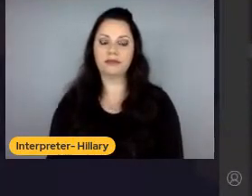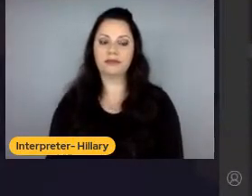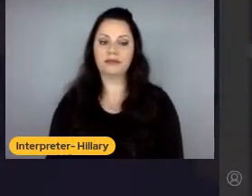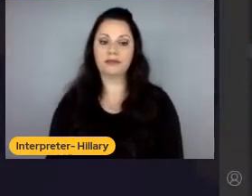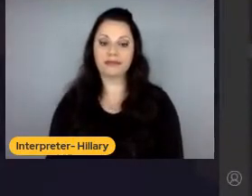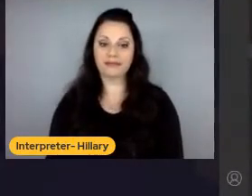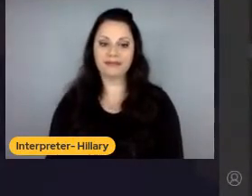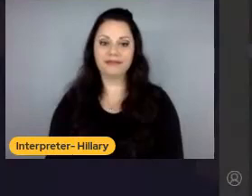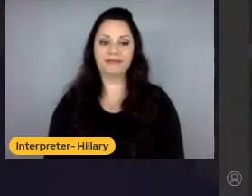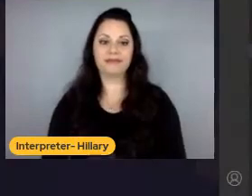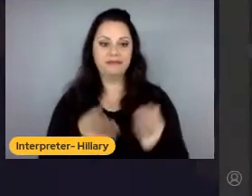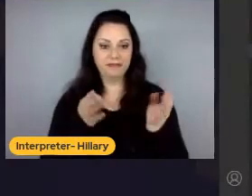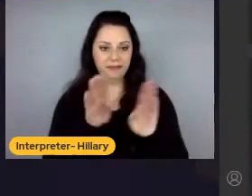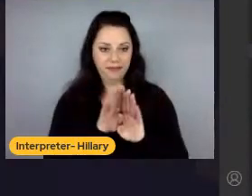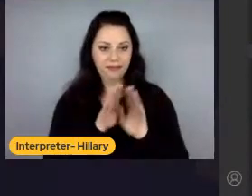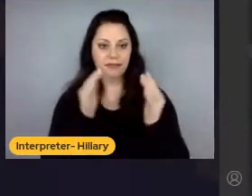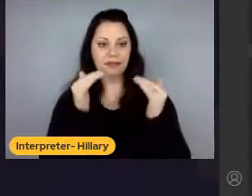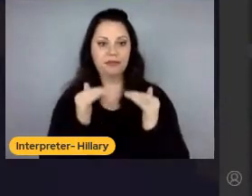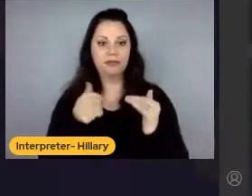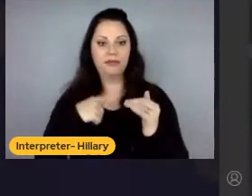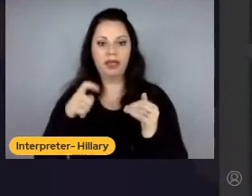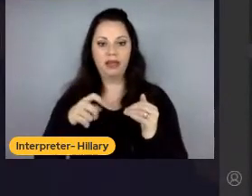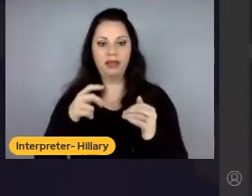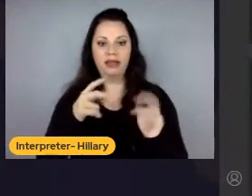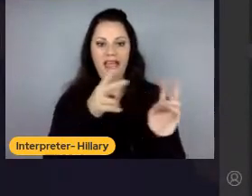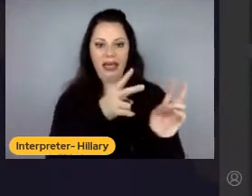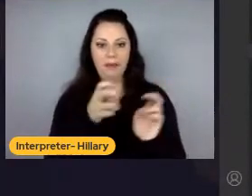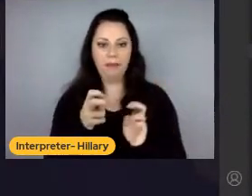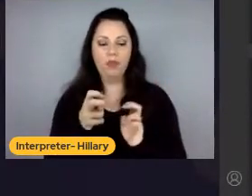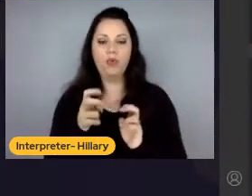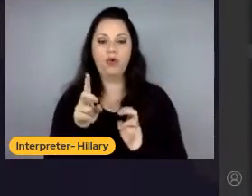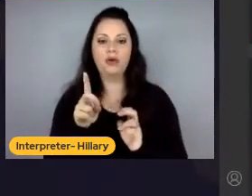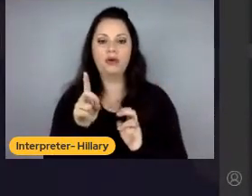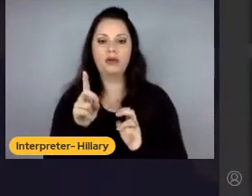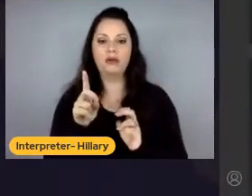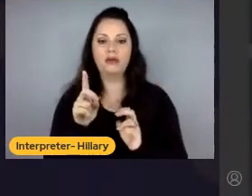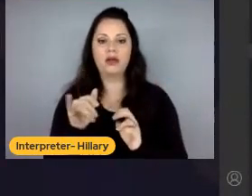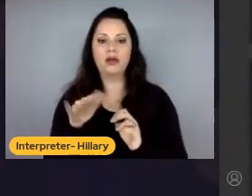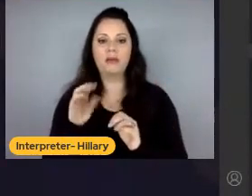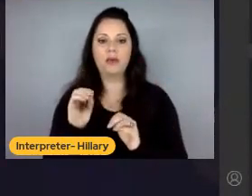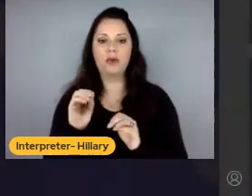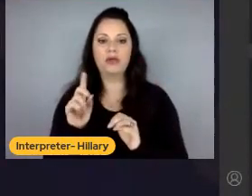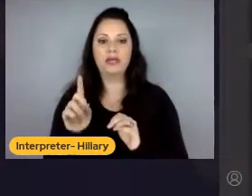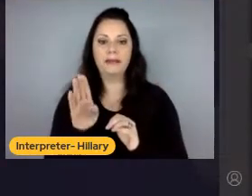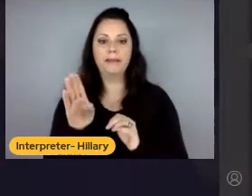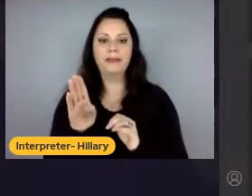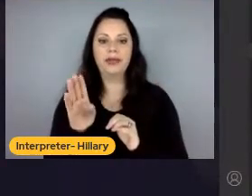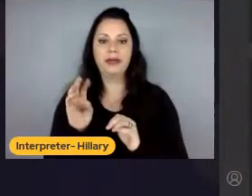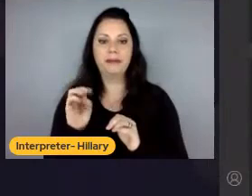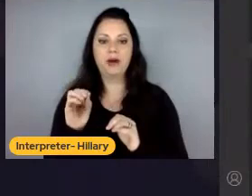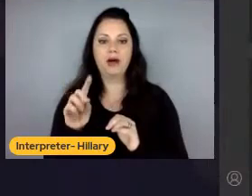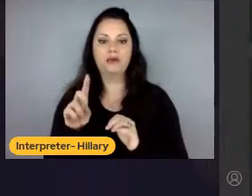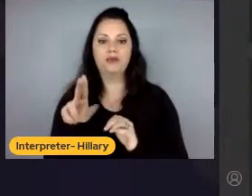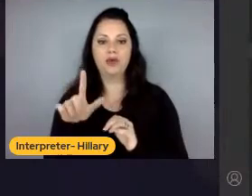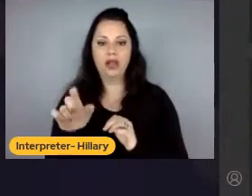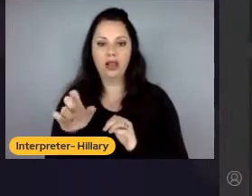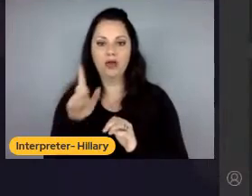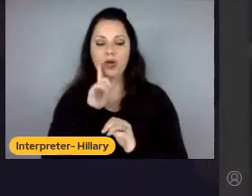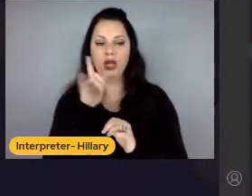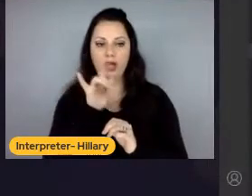And then I will need to import the DynamoDB module, and I'm going to do that since I'm using CDK v2. It's going to look like import